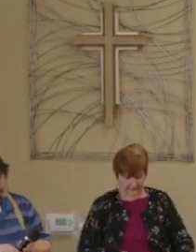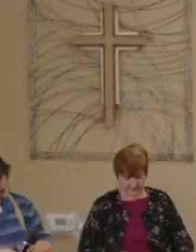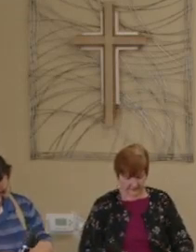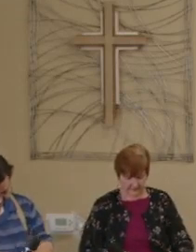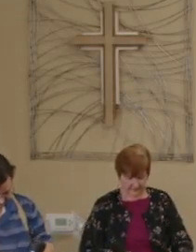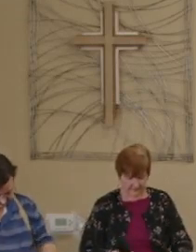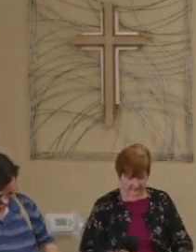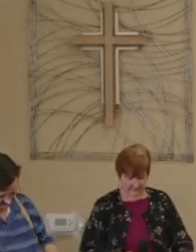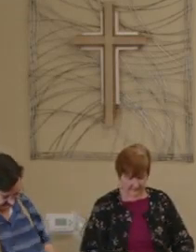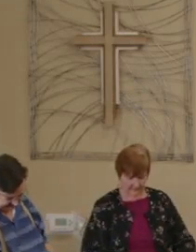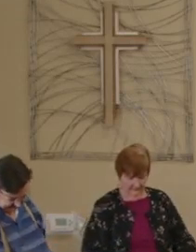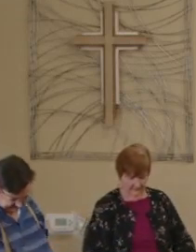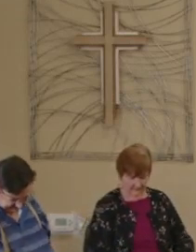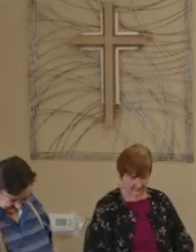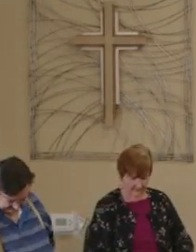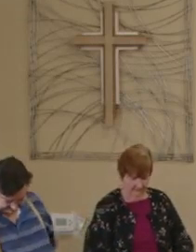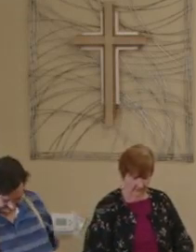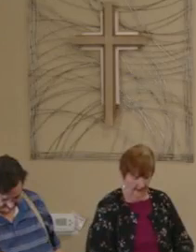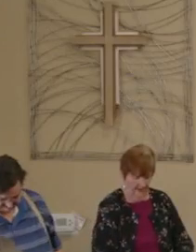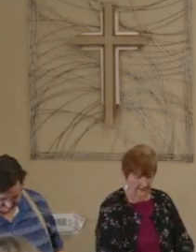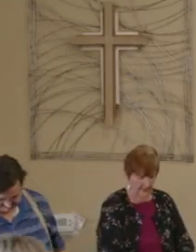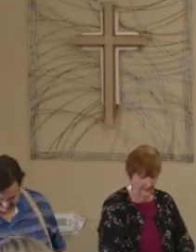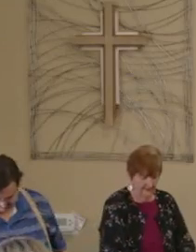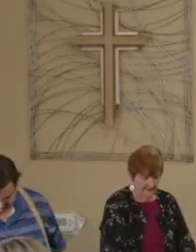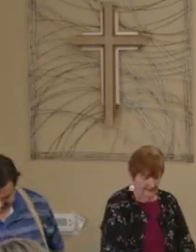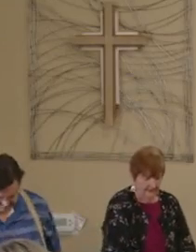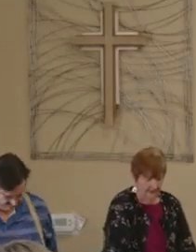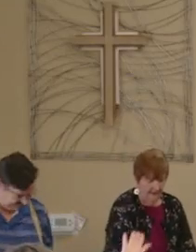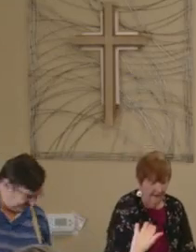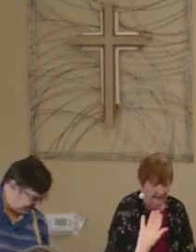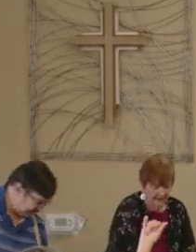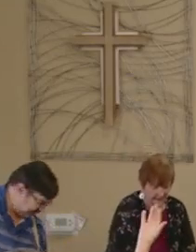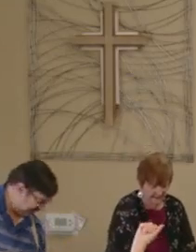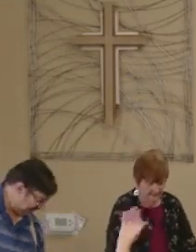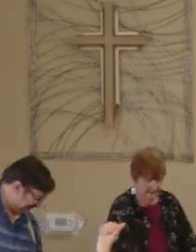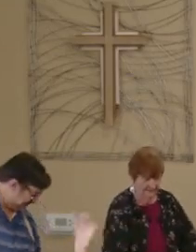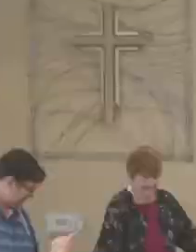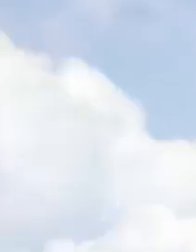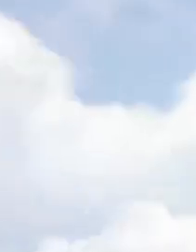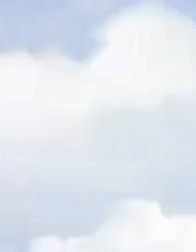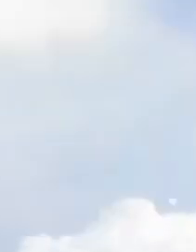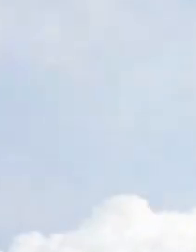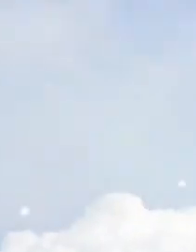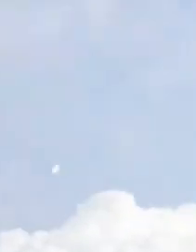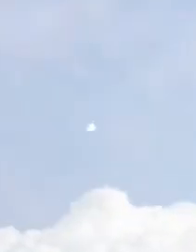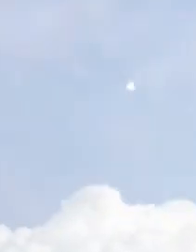you. Be safe going home, going to lunch. Have a wonderful day today. Enjoy the Super Bowl.